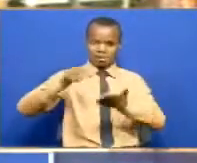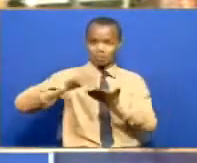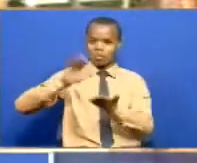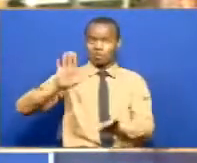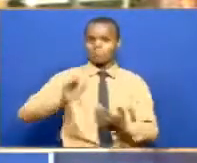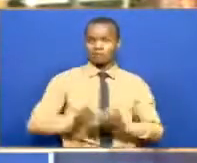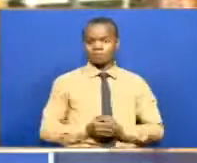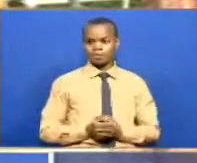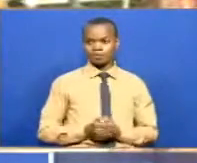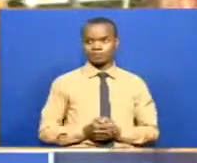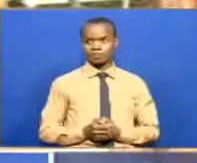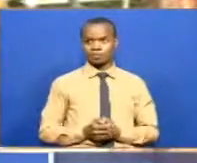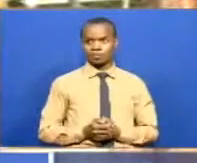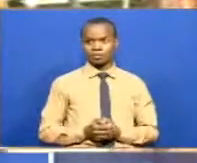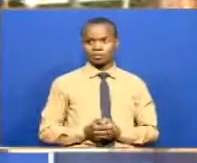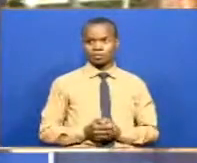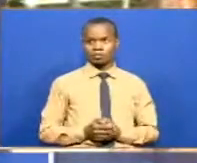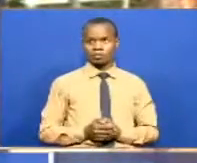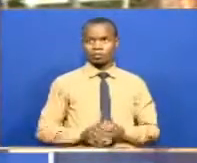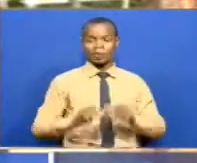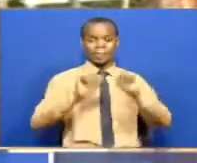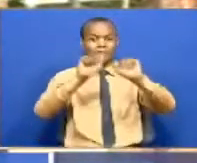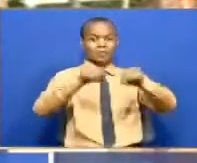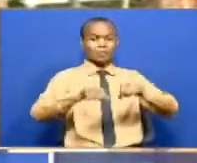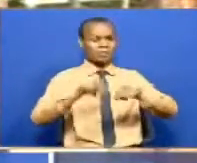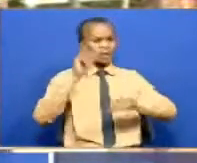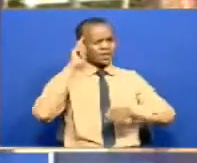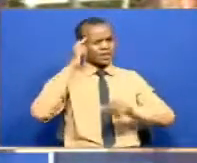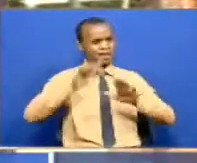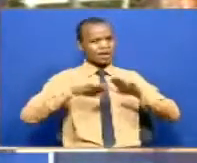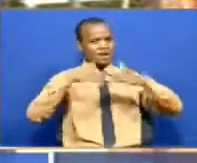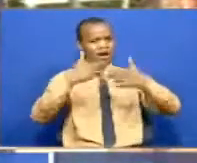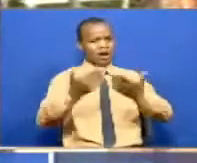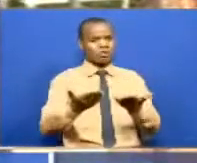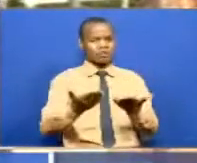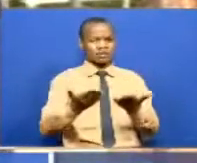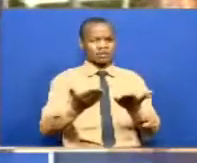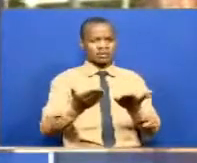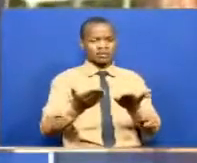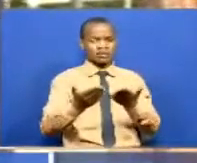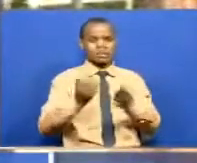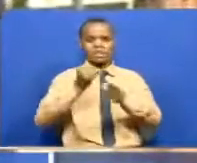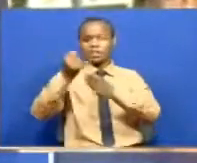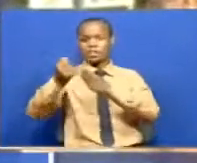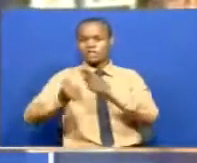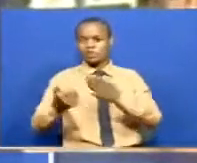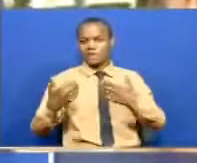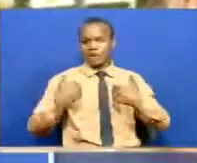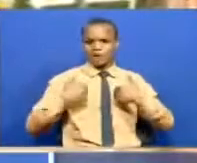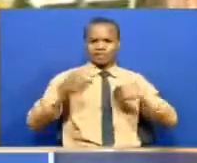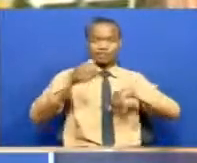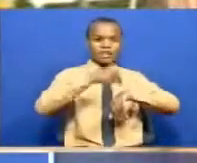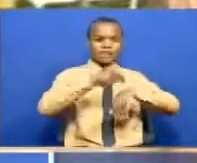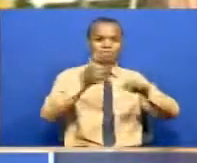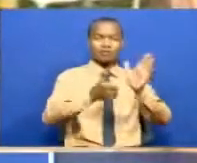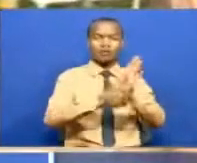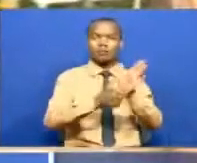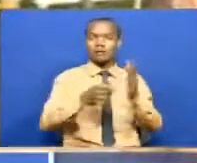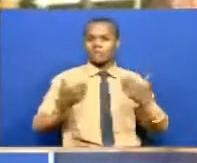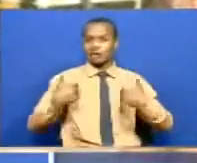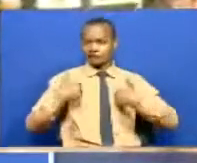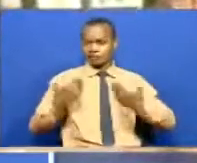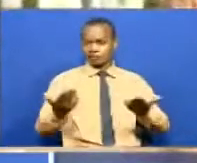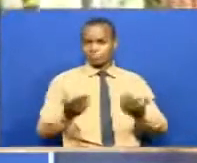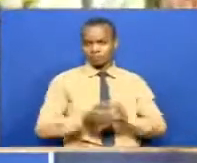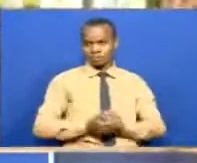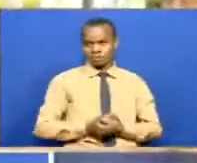We need to go to say, how are they insured? Are they really insured when there's an attack?